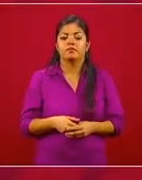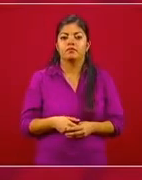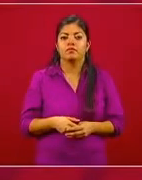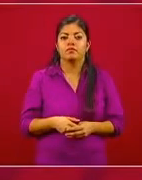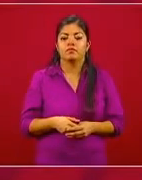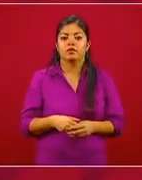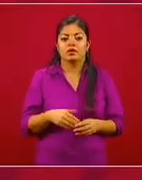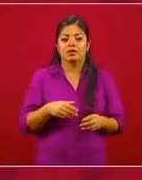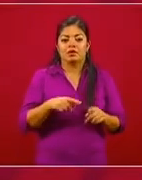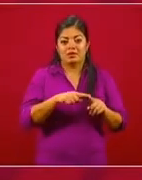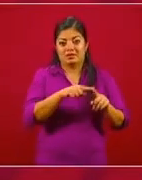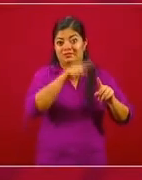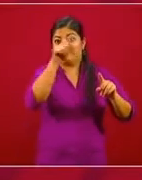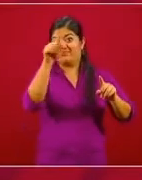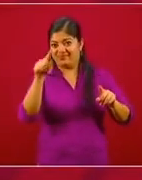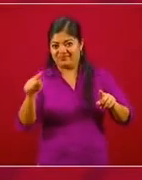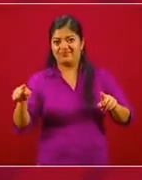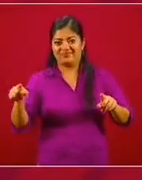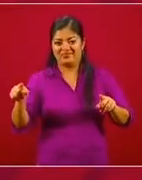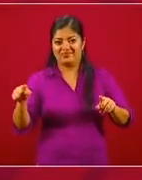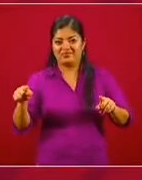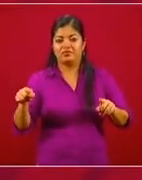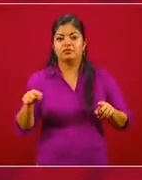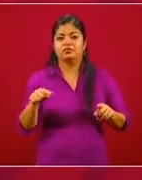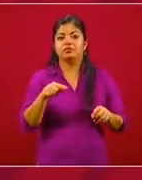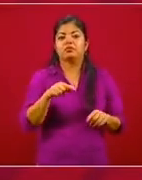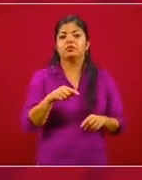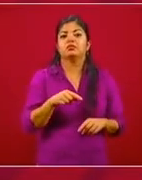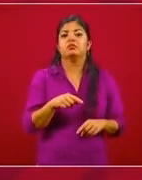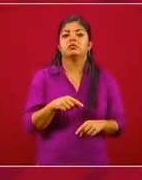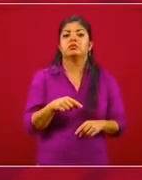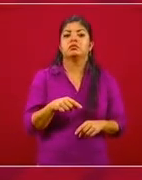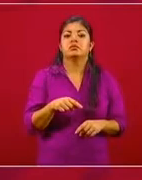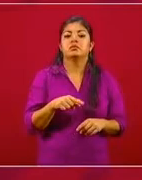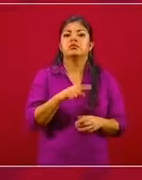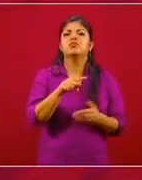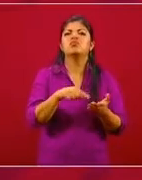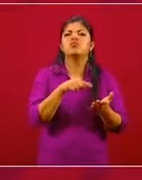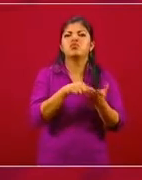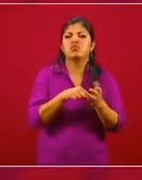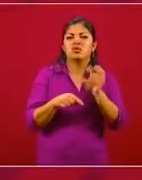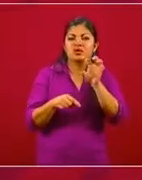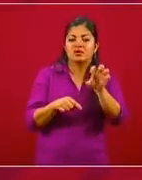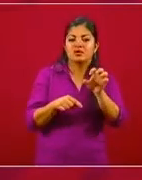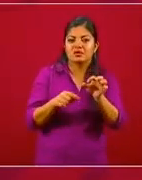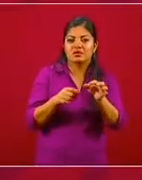valid question. The epidemic curves are identified by